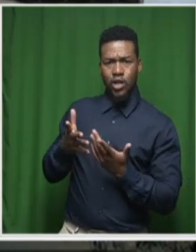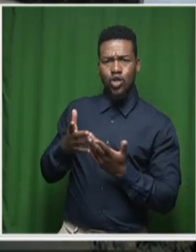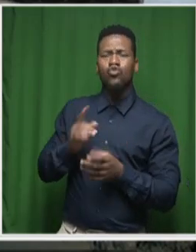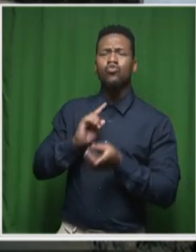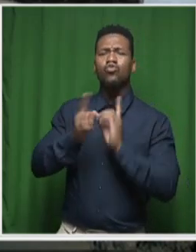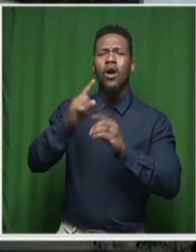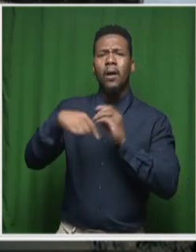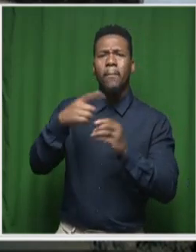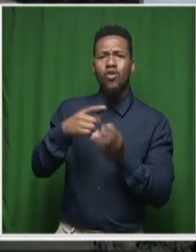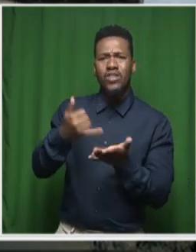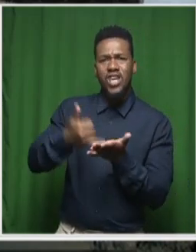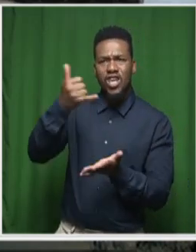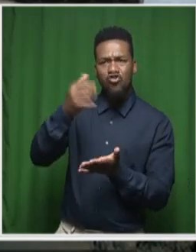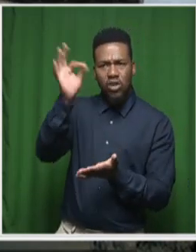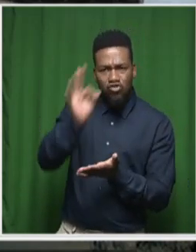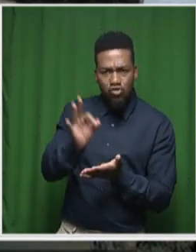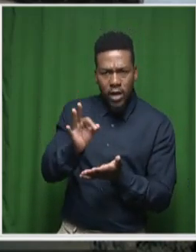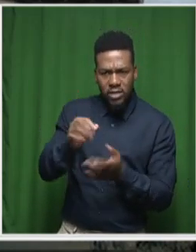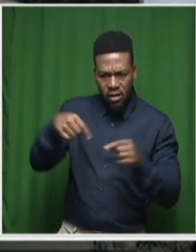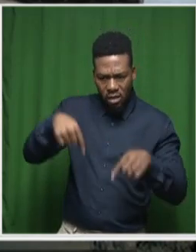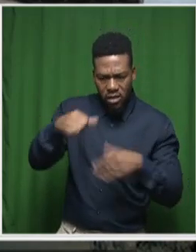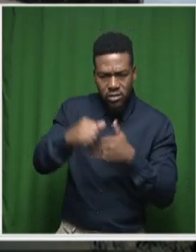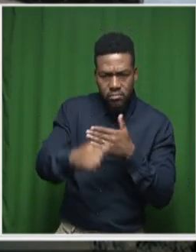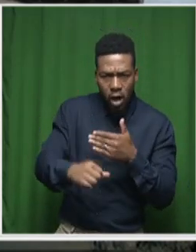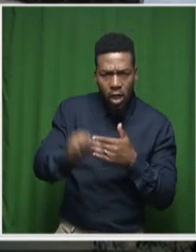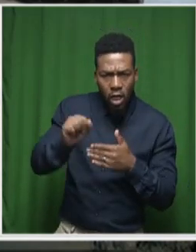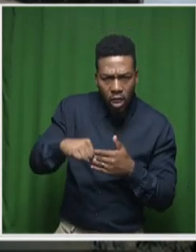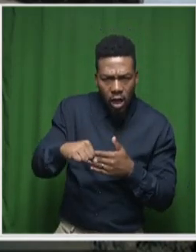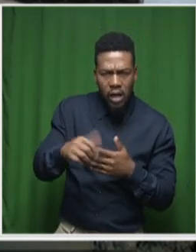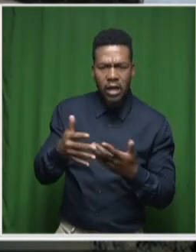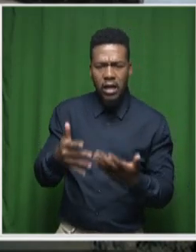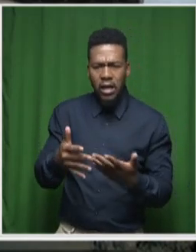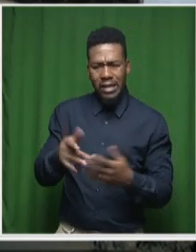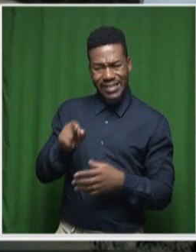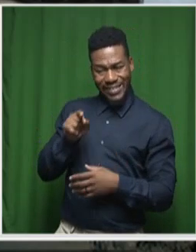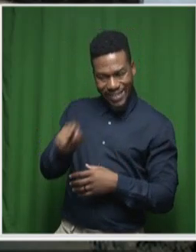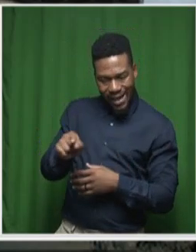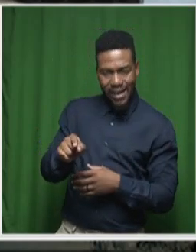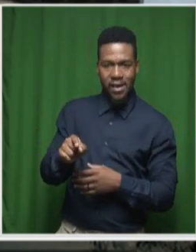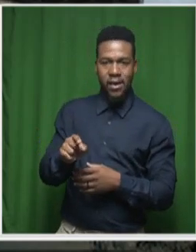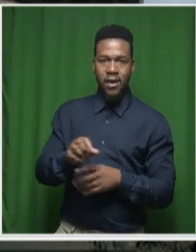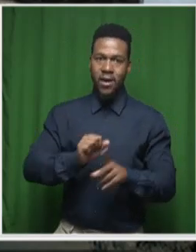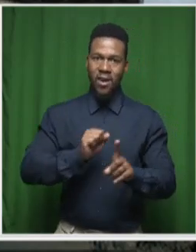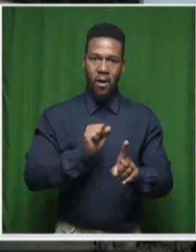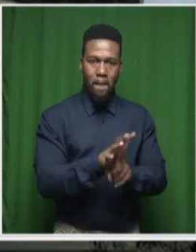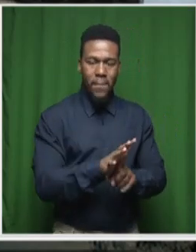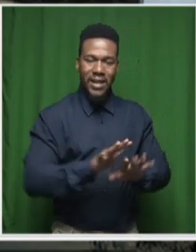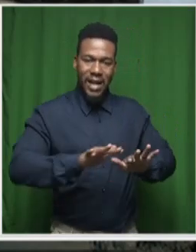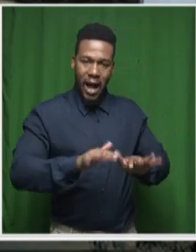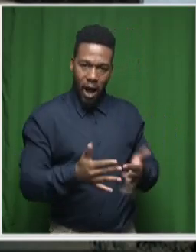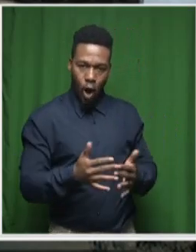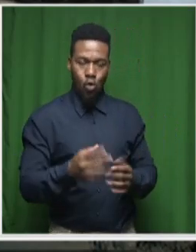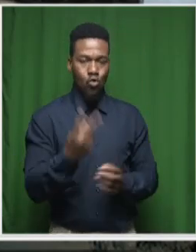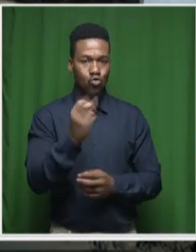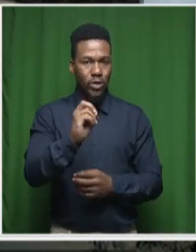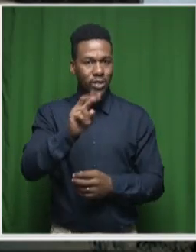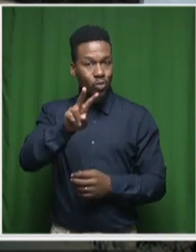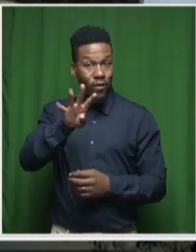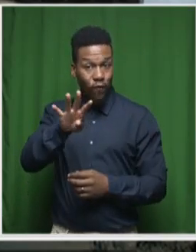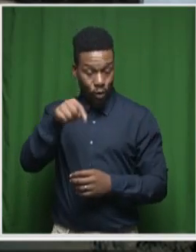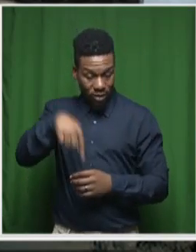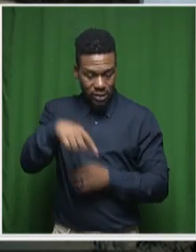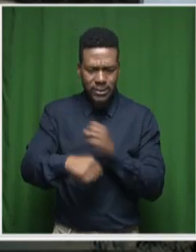month, around late January. How much of that will impact how the kind of year that South Africans are going to